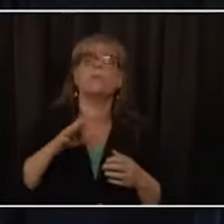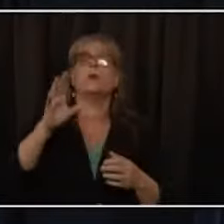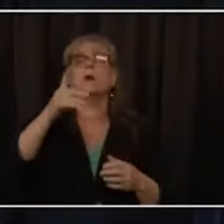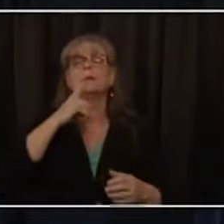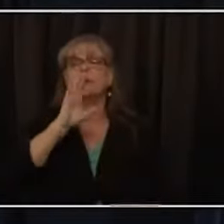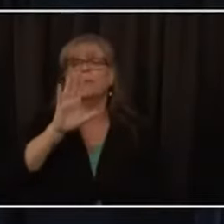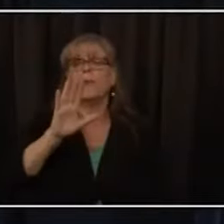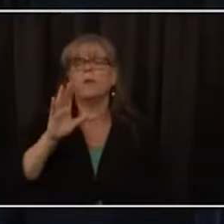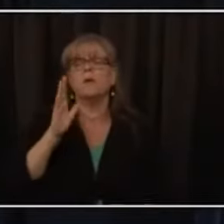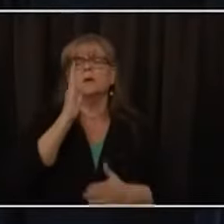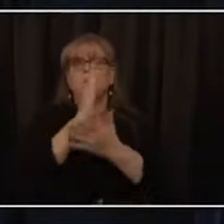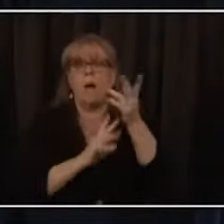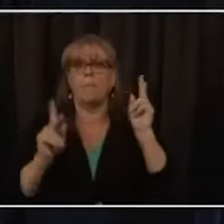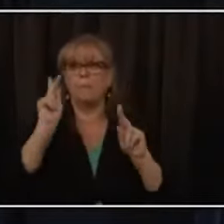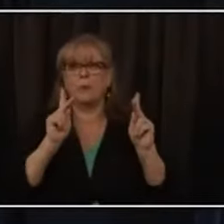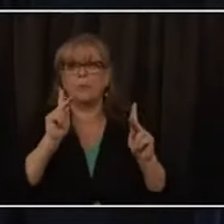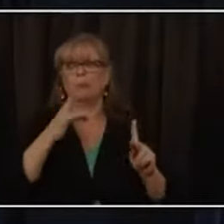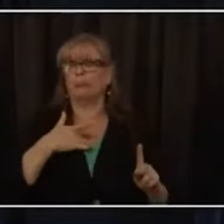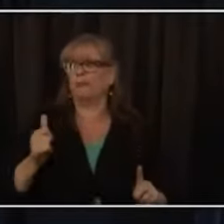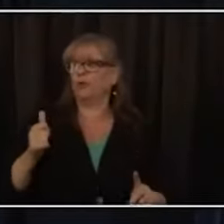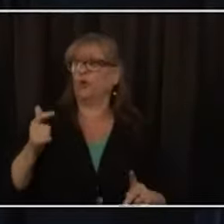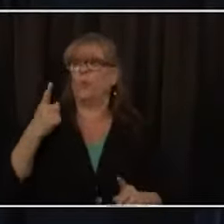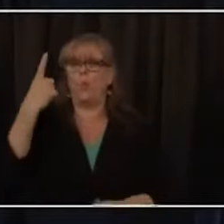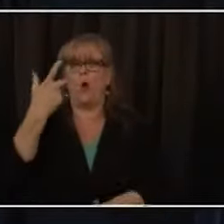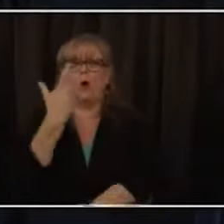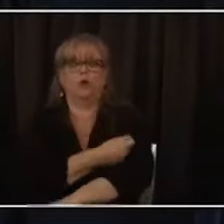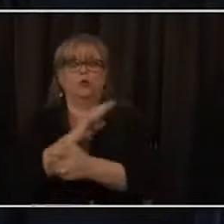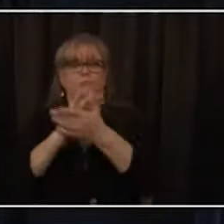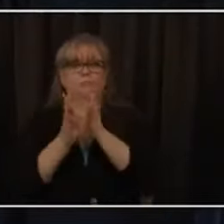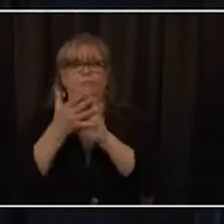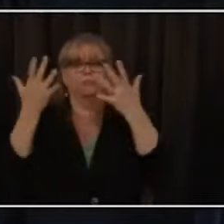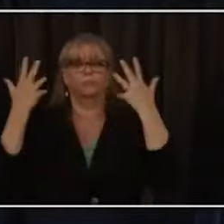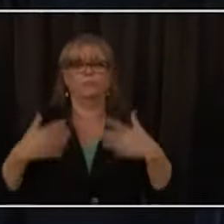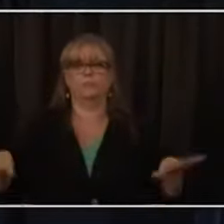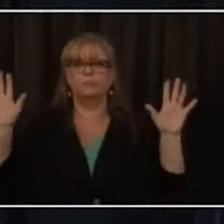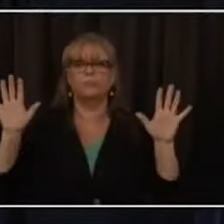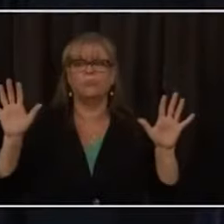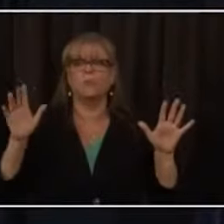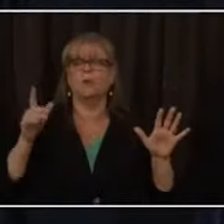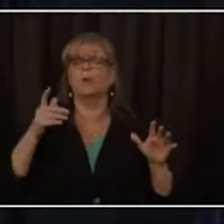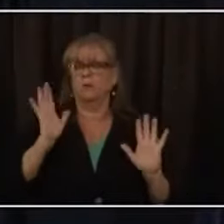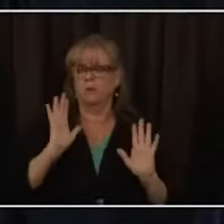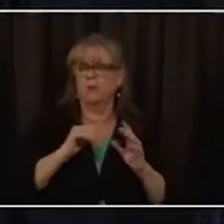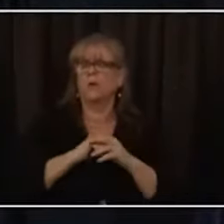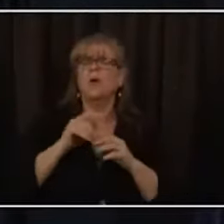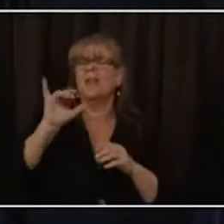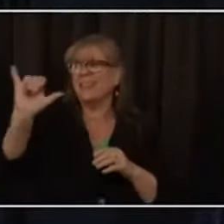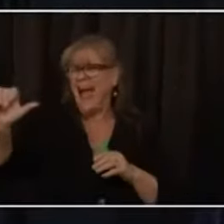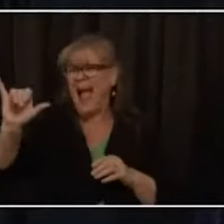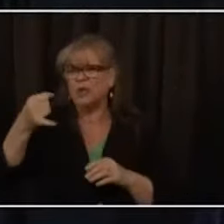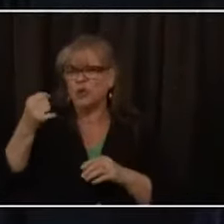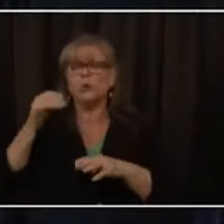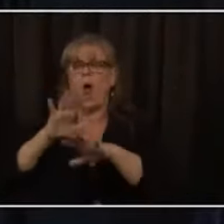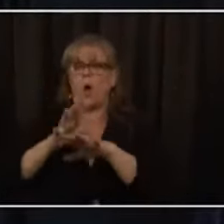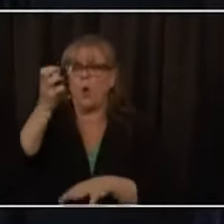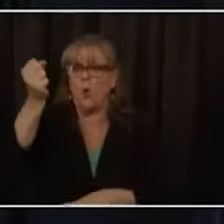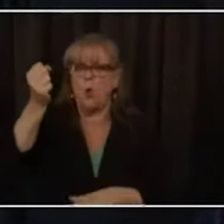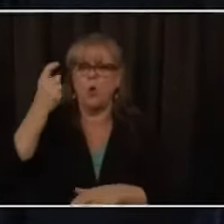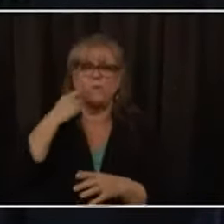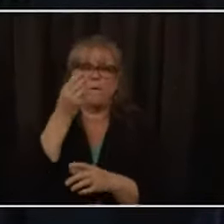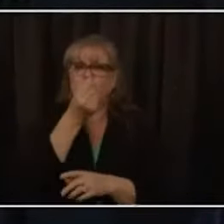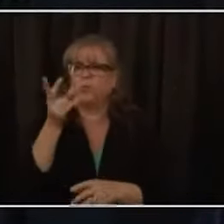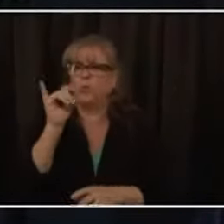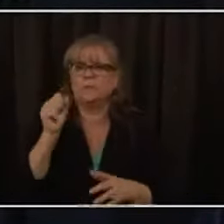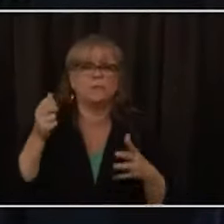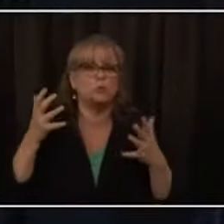some disappointment that it won't be available for a few days. If the situation lasts more than a few days, it would likely have